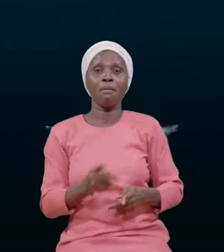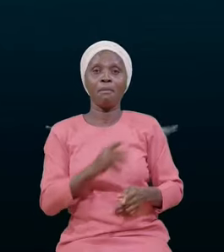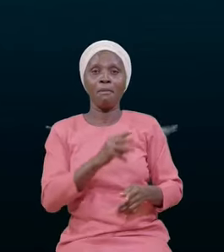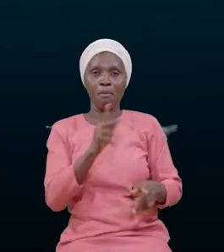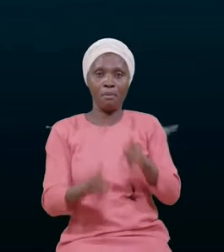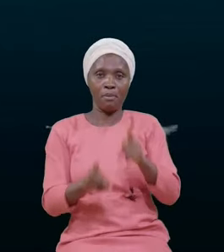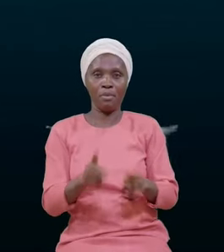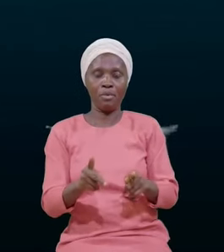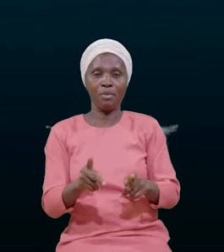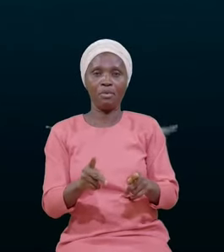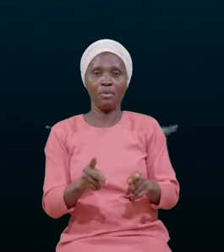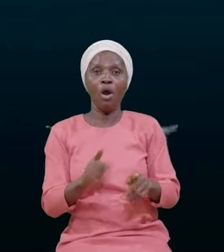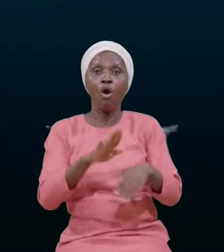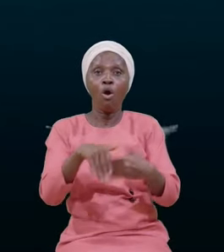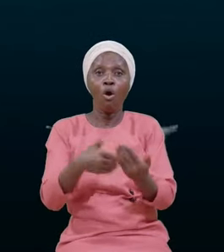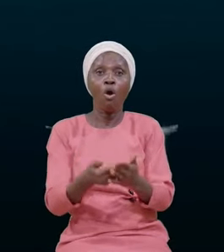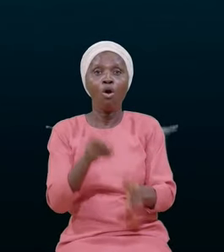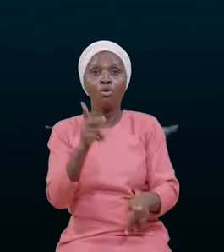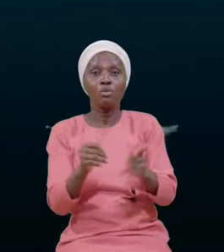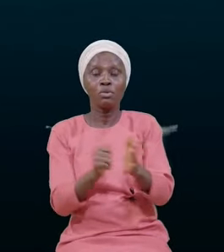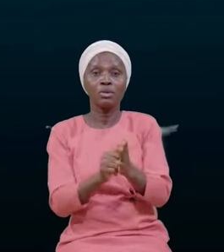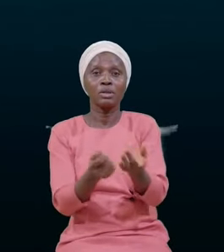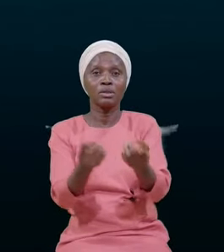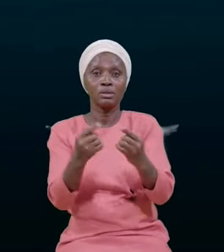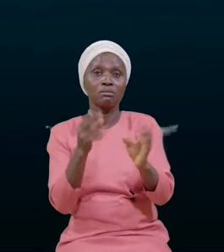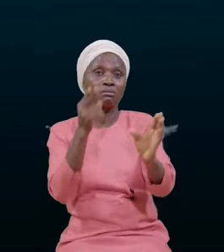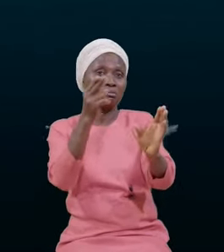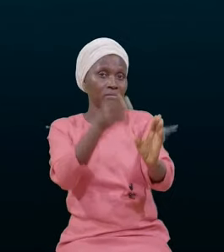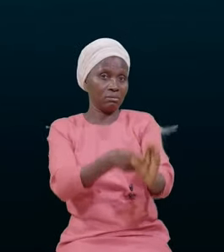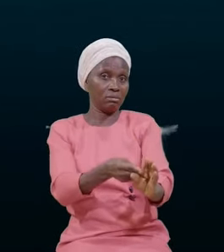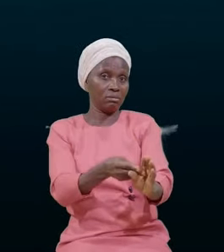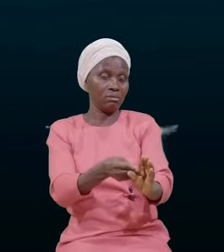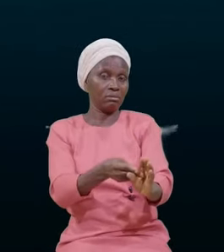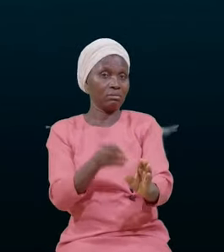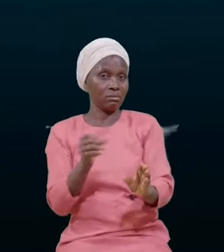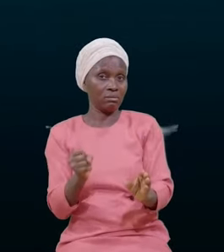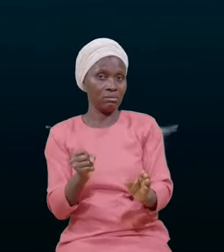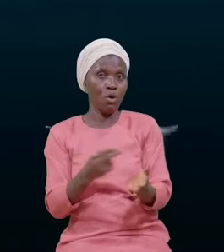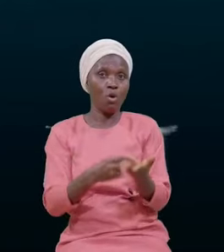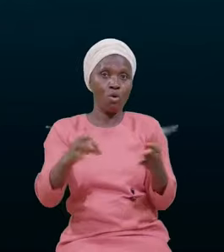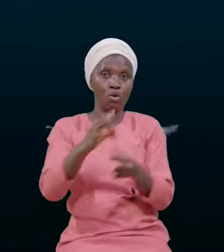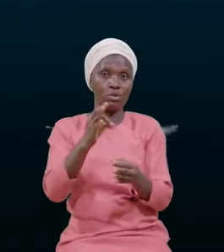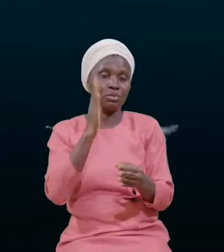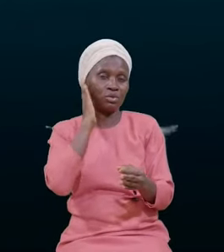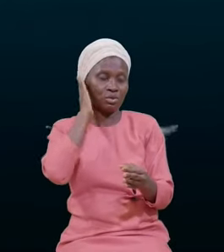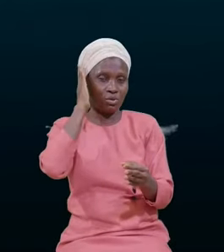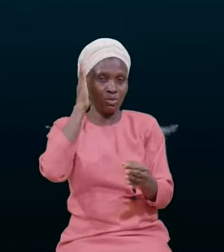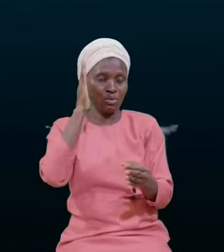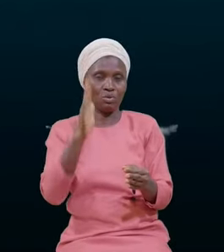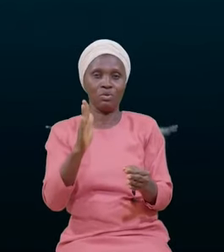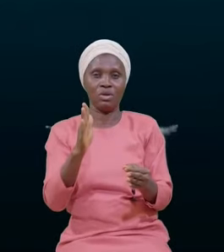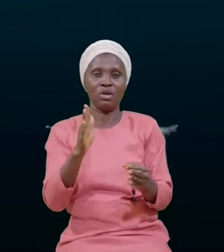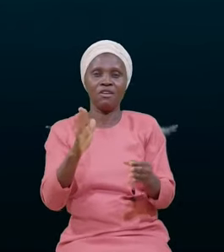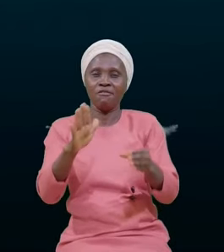the participants the Holy Spirit Will envelop Us in that